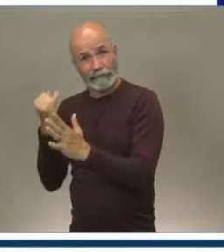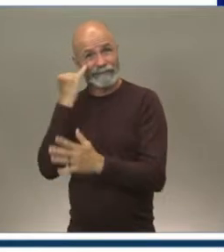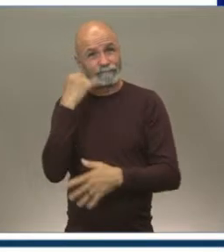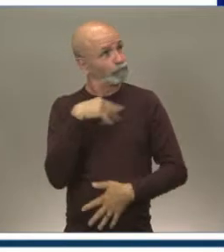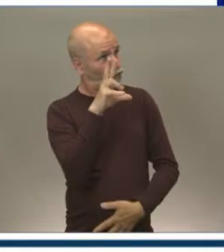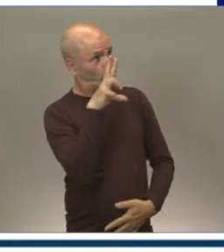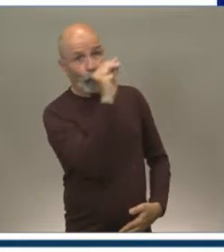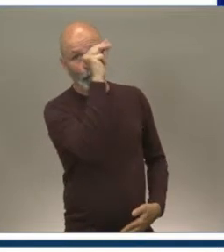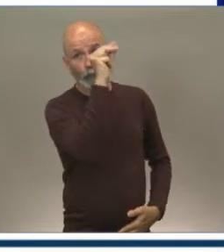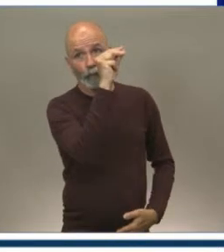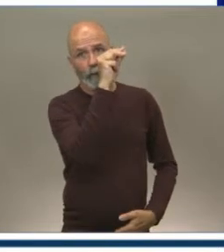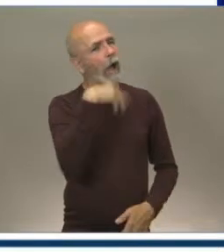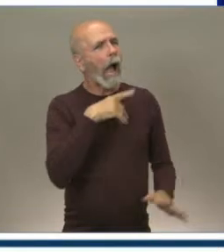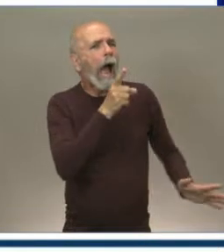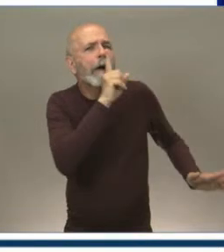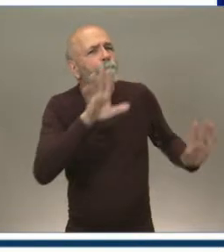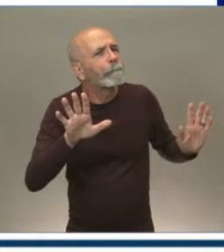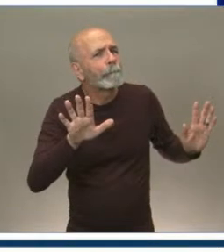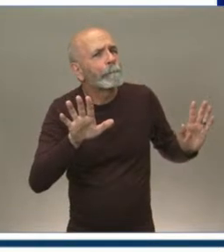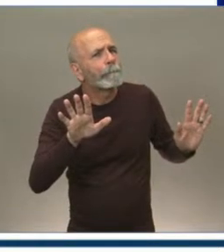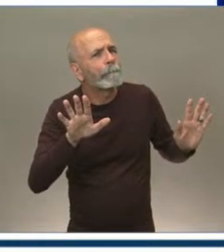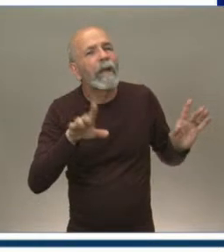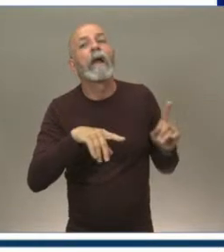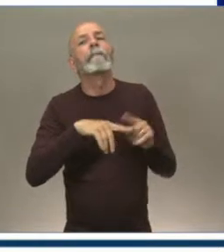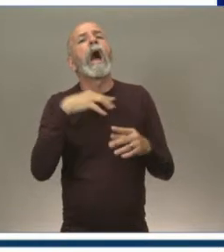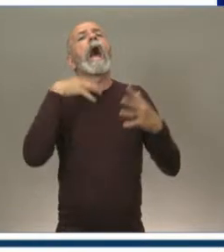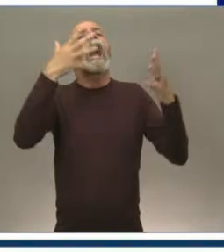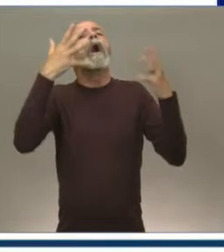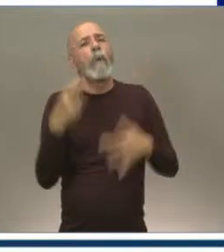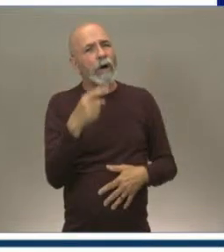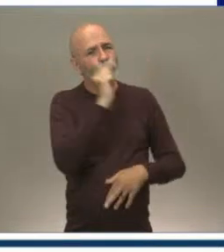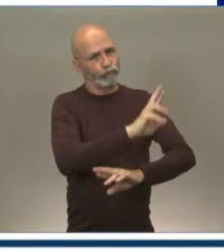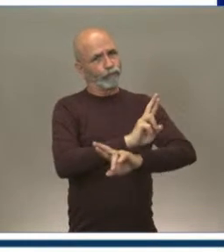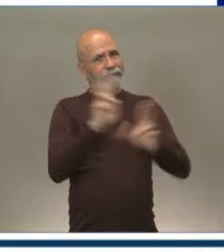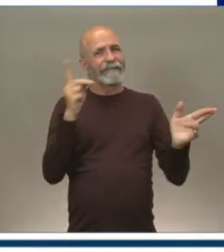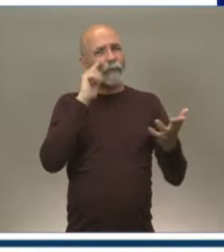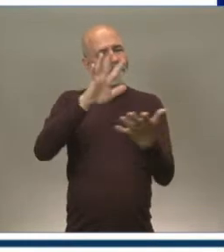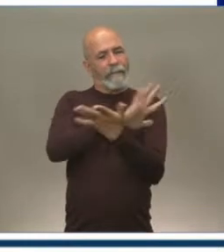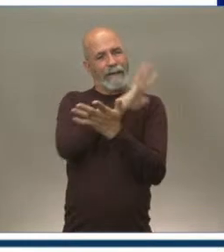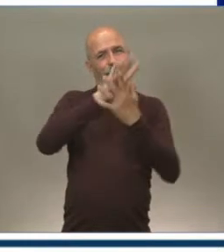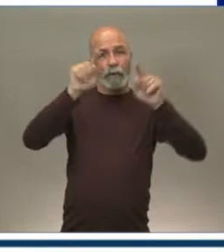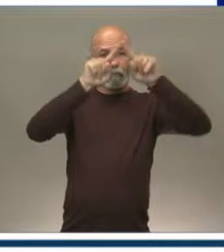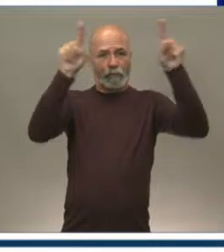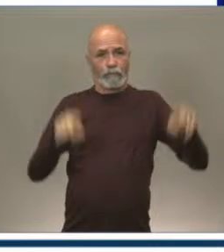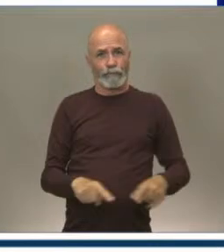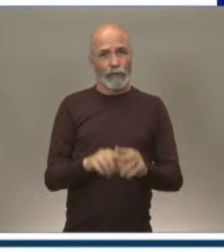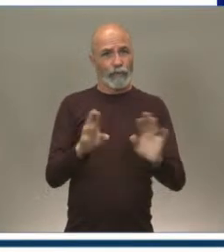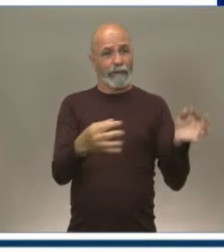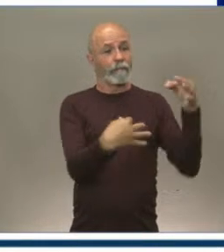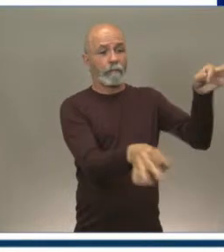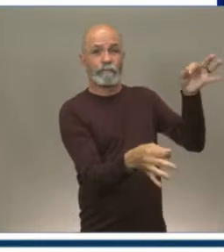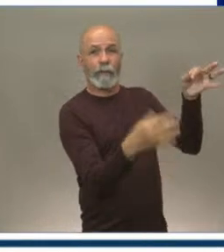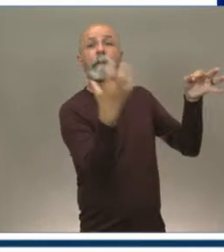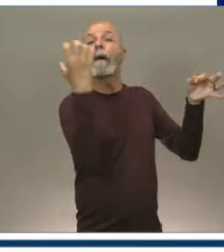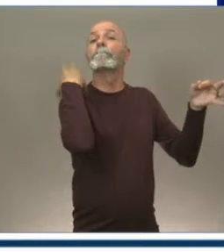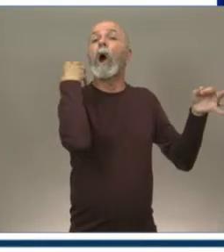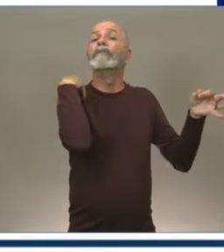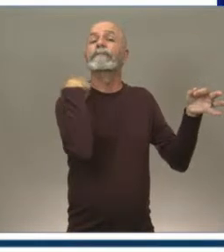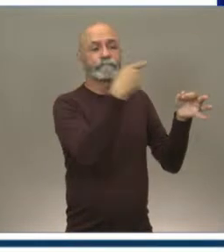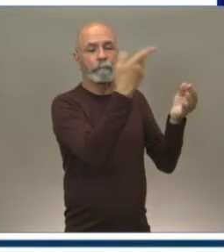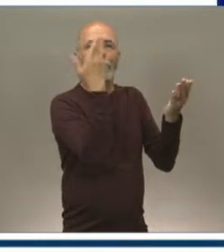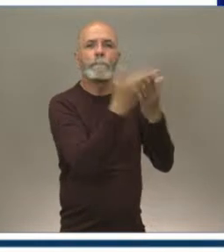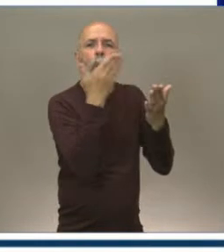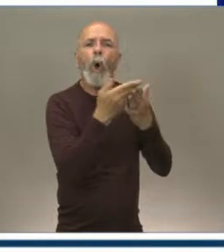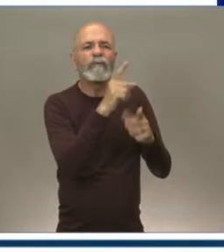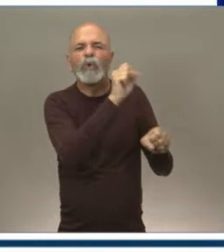rotational worker. We just want you to have the right documentation, which could be a letter from your employer to prove that you're working out of